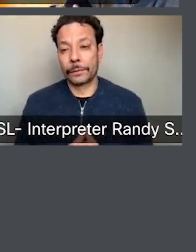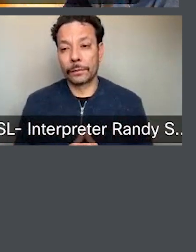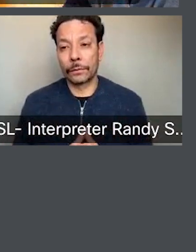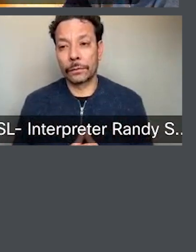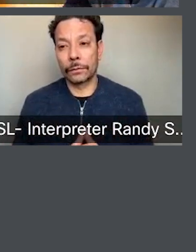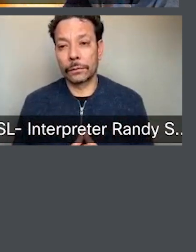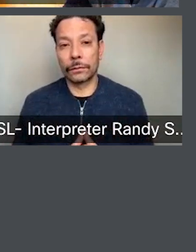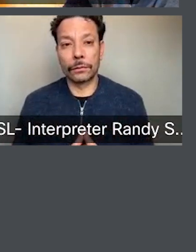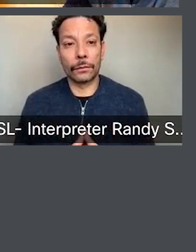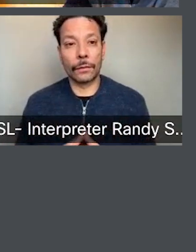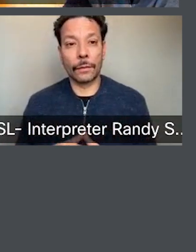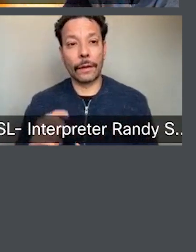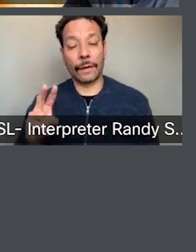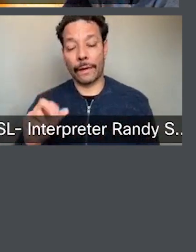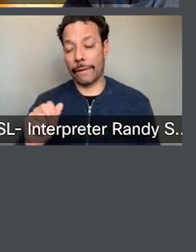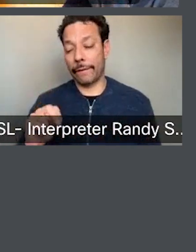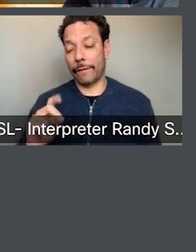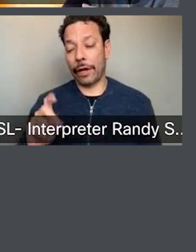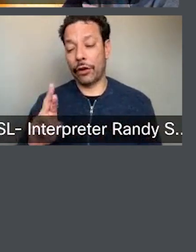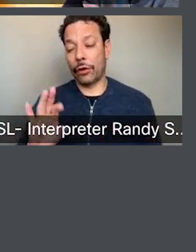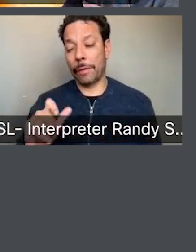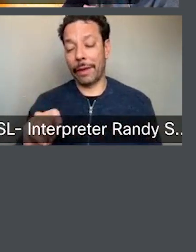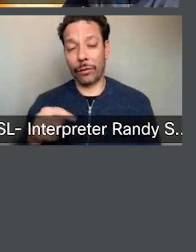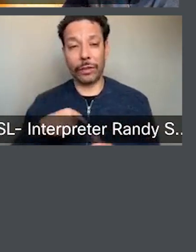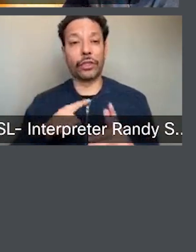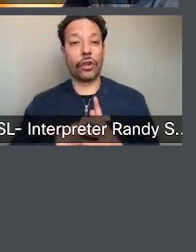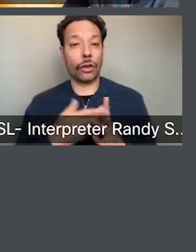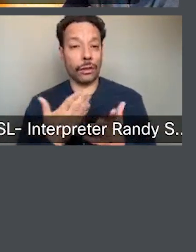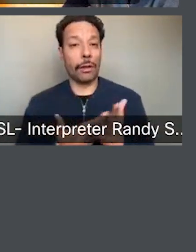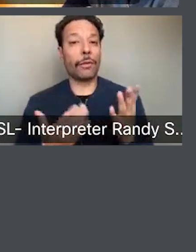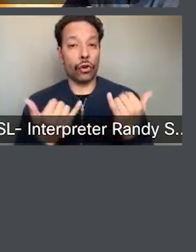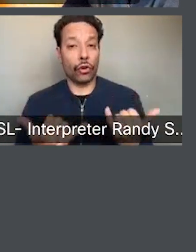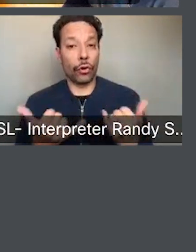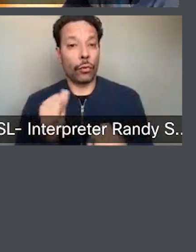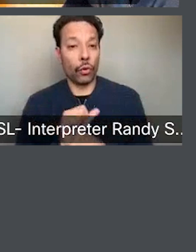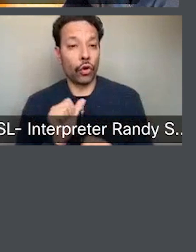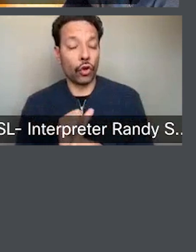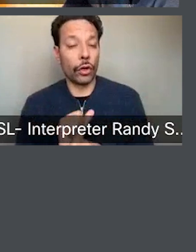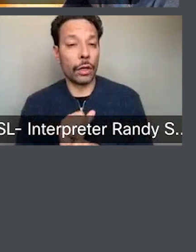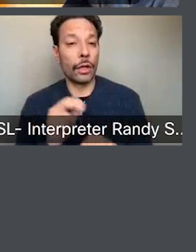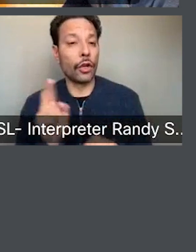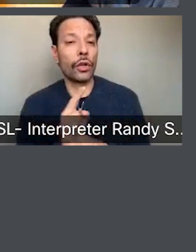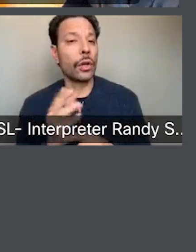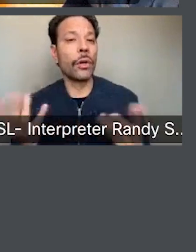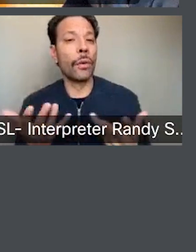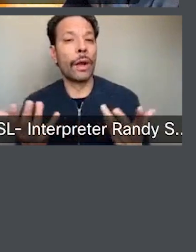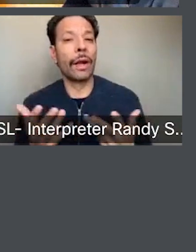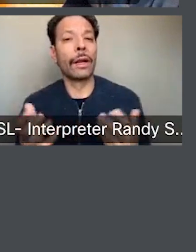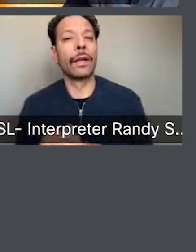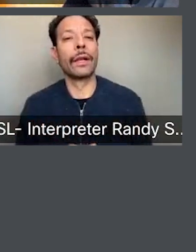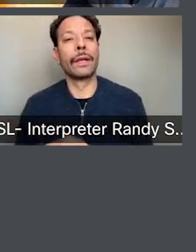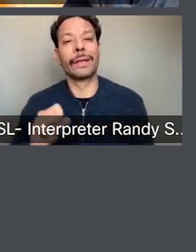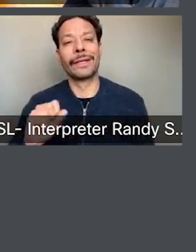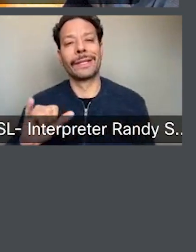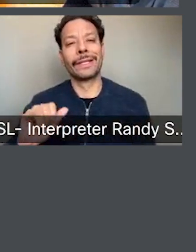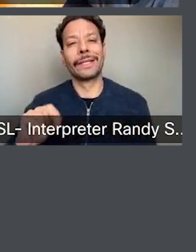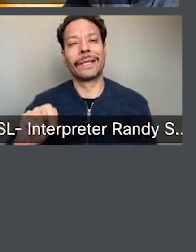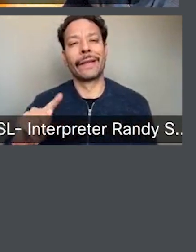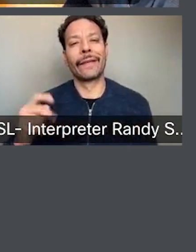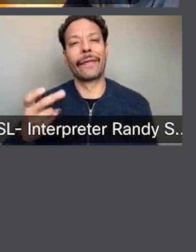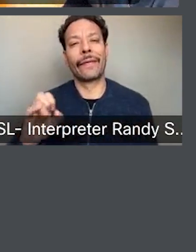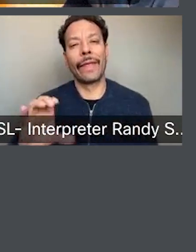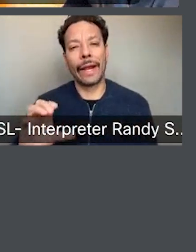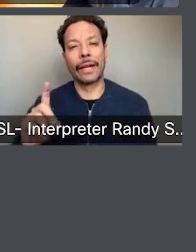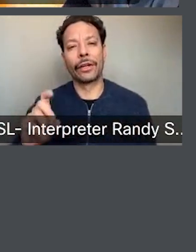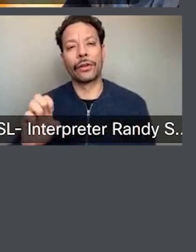at Vanderbilt, we have started some current work using what is called the synthetic derivative